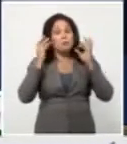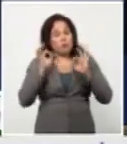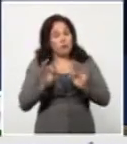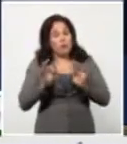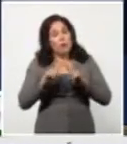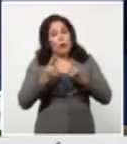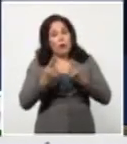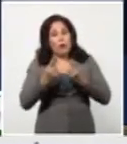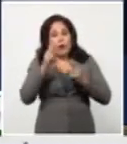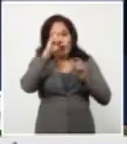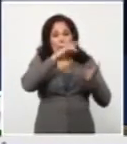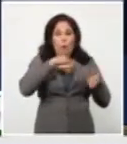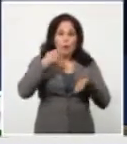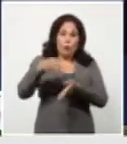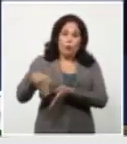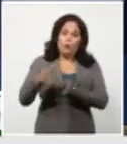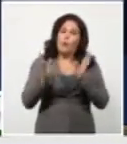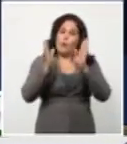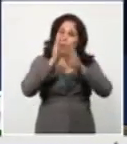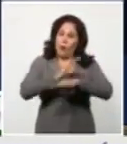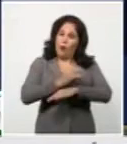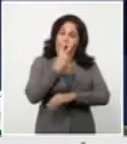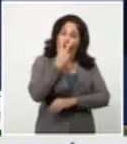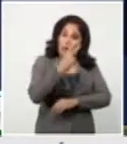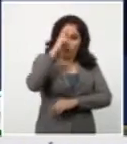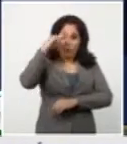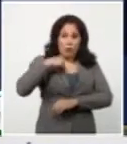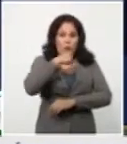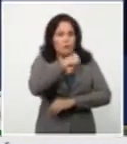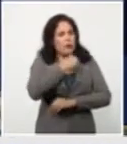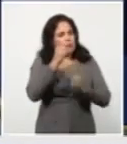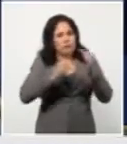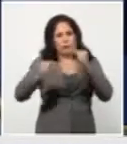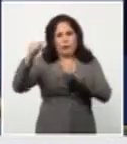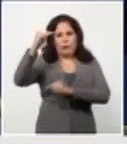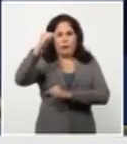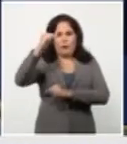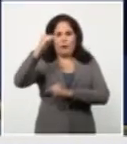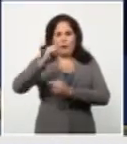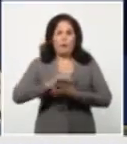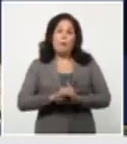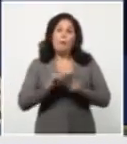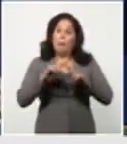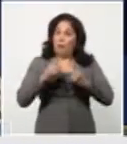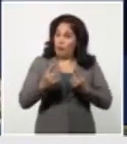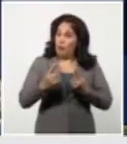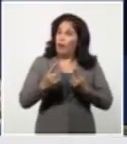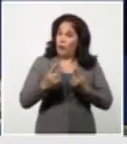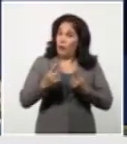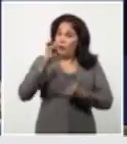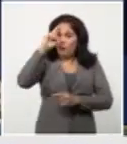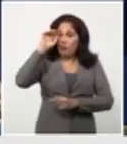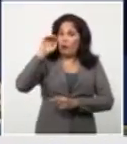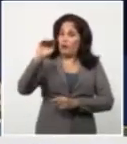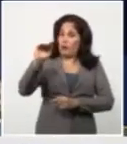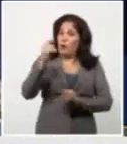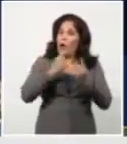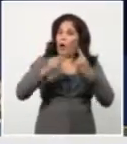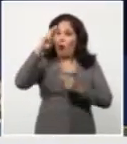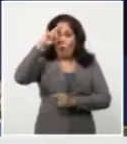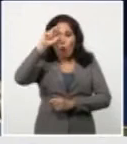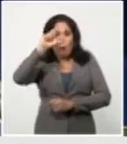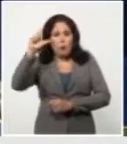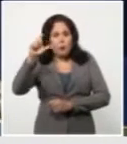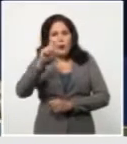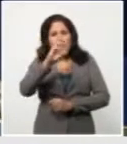death due to COVID-19, and this is a reason of satisfaction from the point of view of what can be